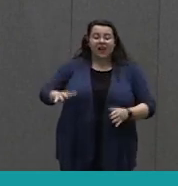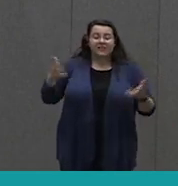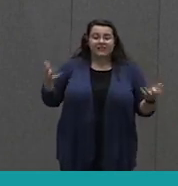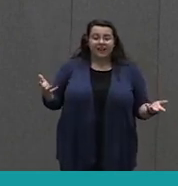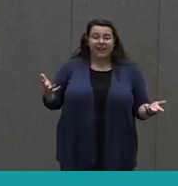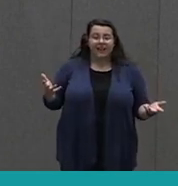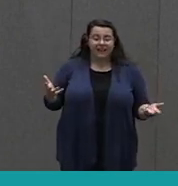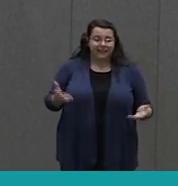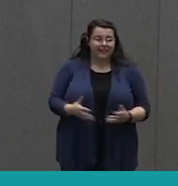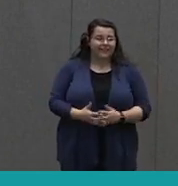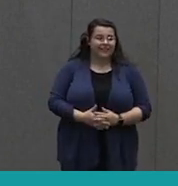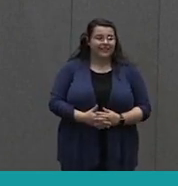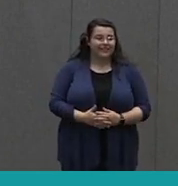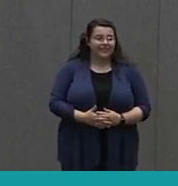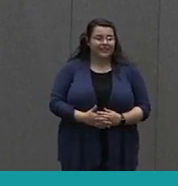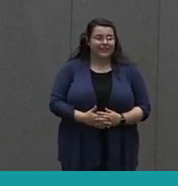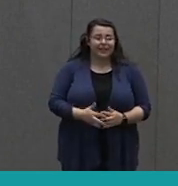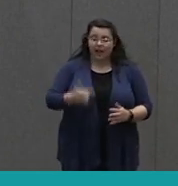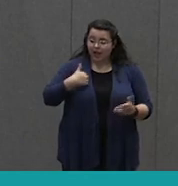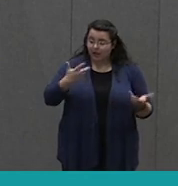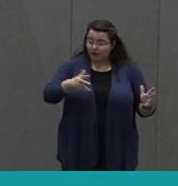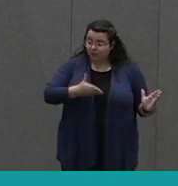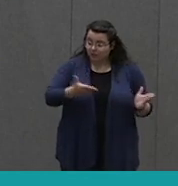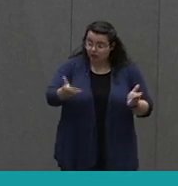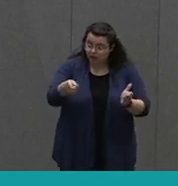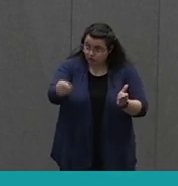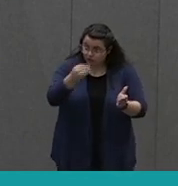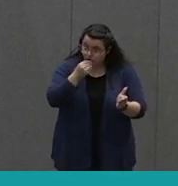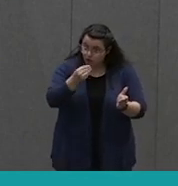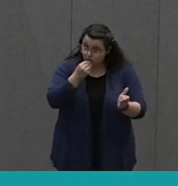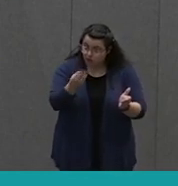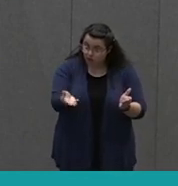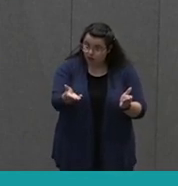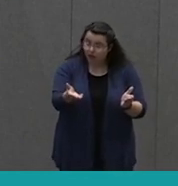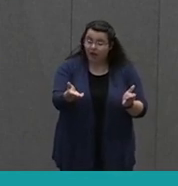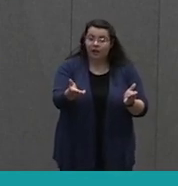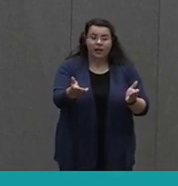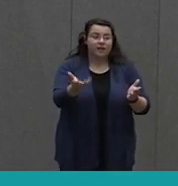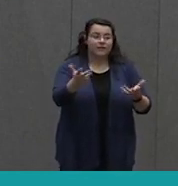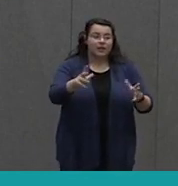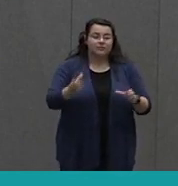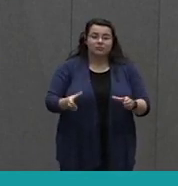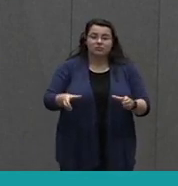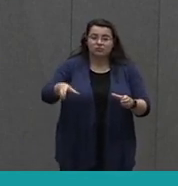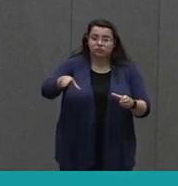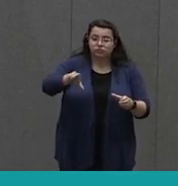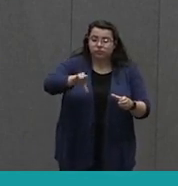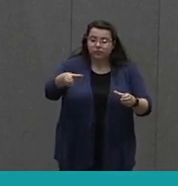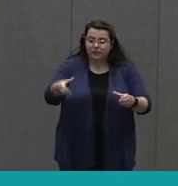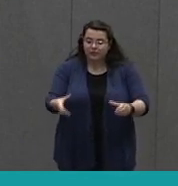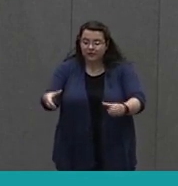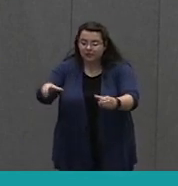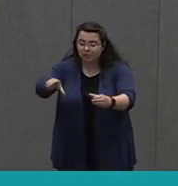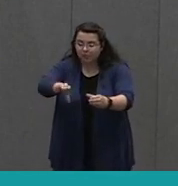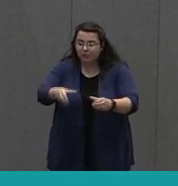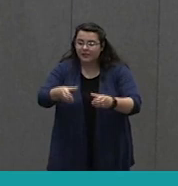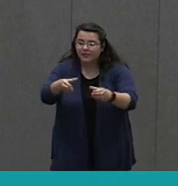Oh, poor Smudge. What should she do? If you were with Smudge, what would you tell her to do?